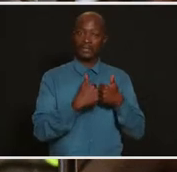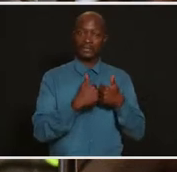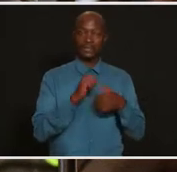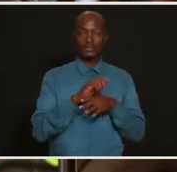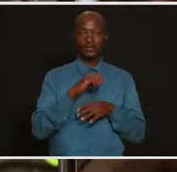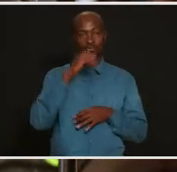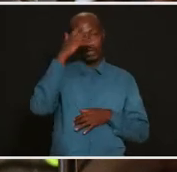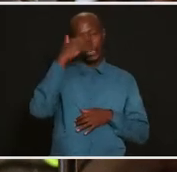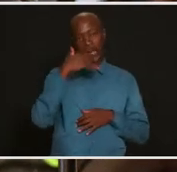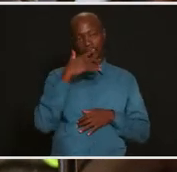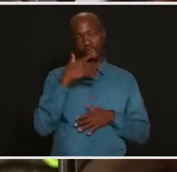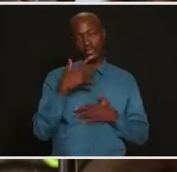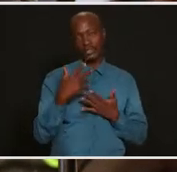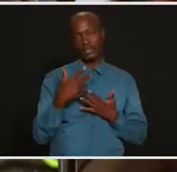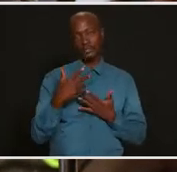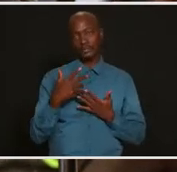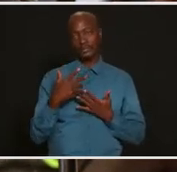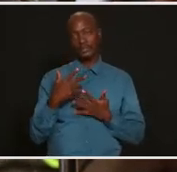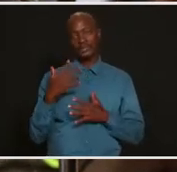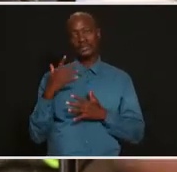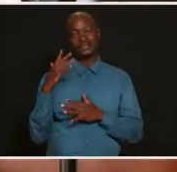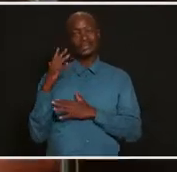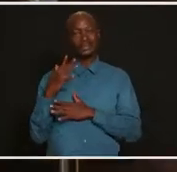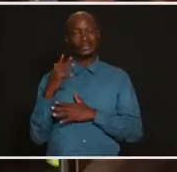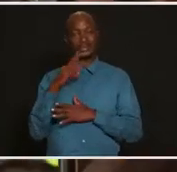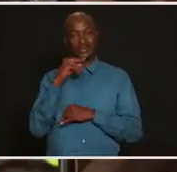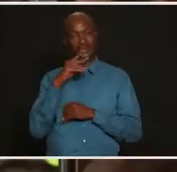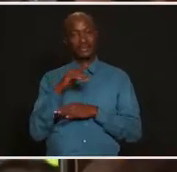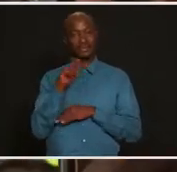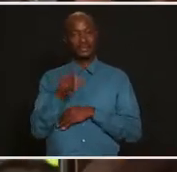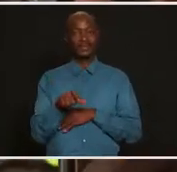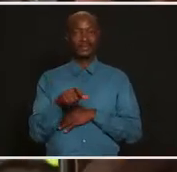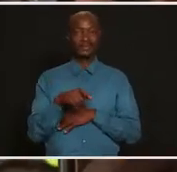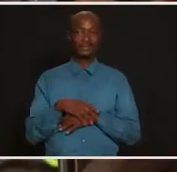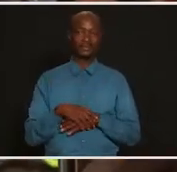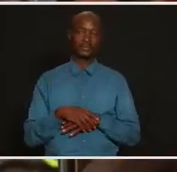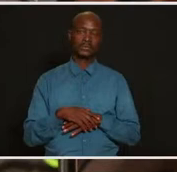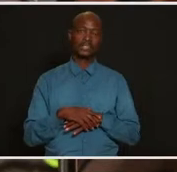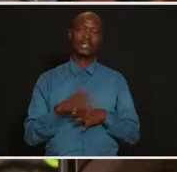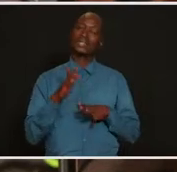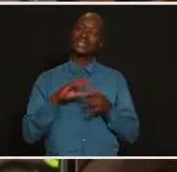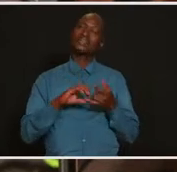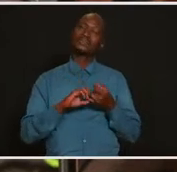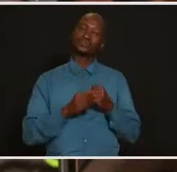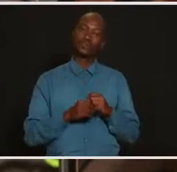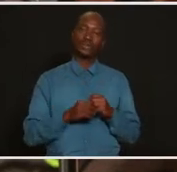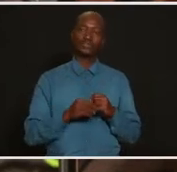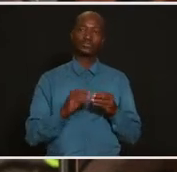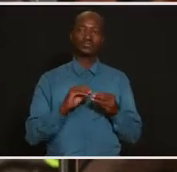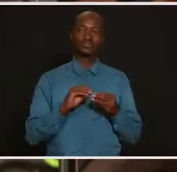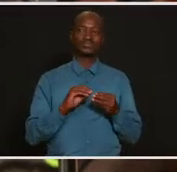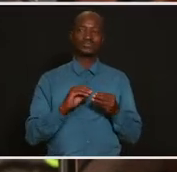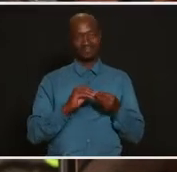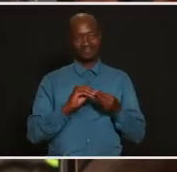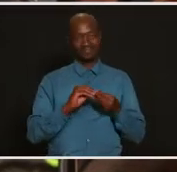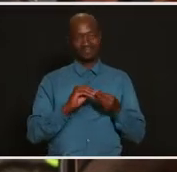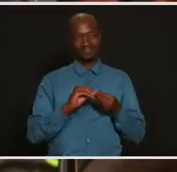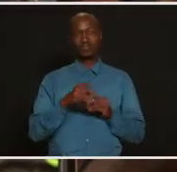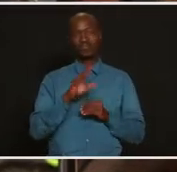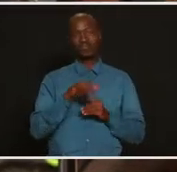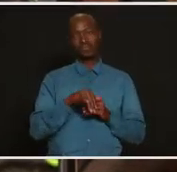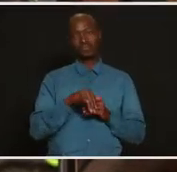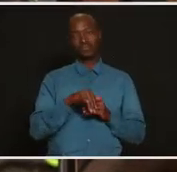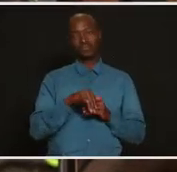people hence at some point actually they've monopolized that where you will find